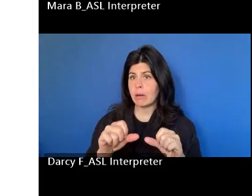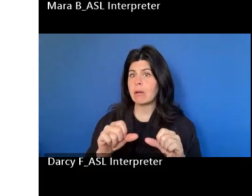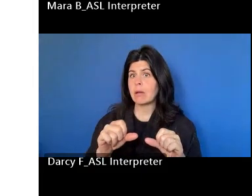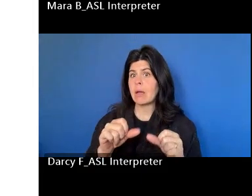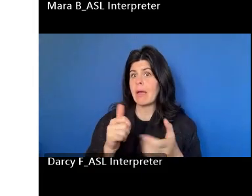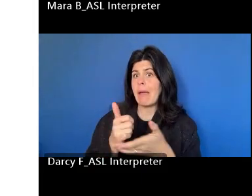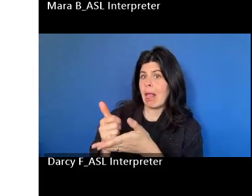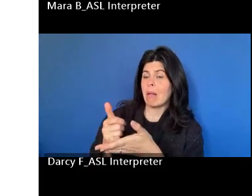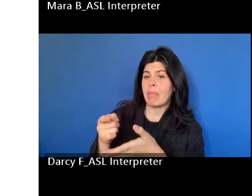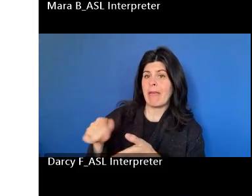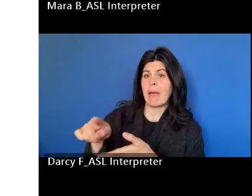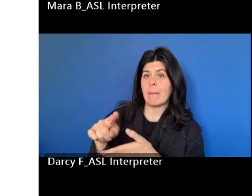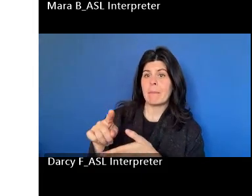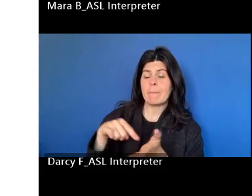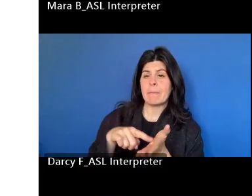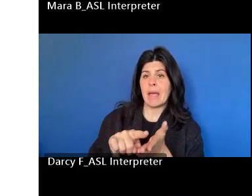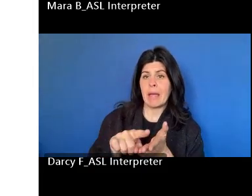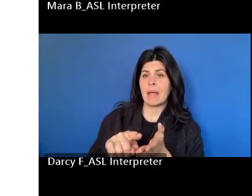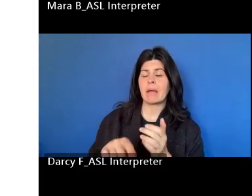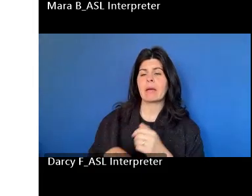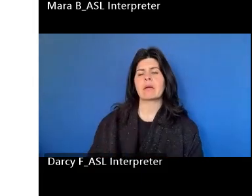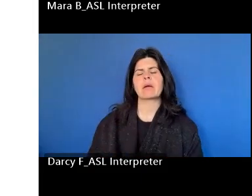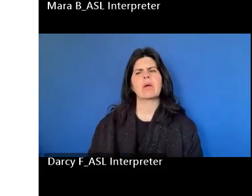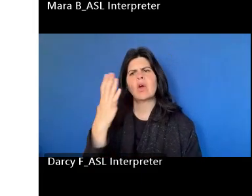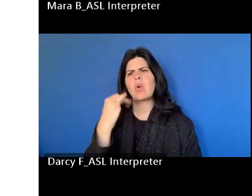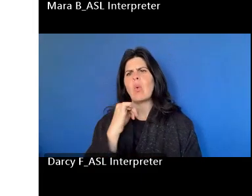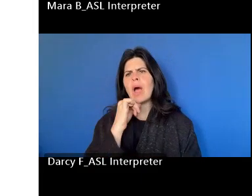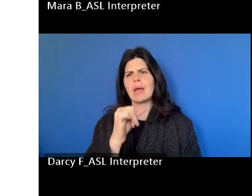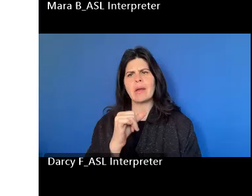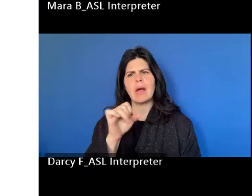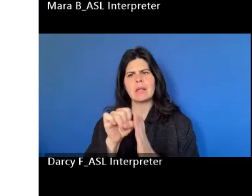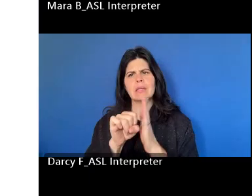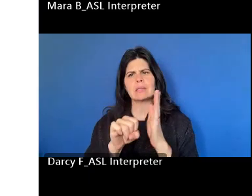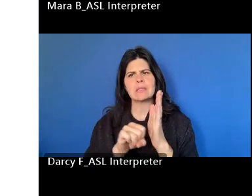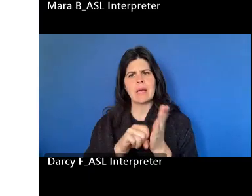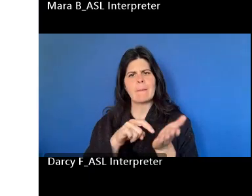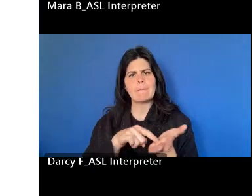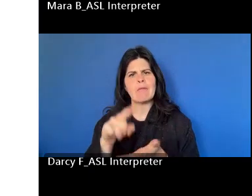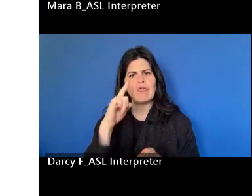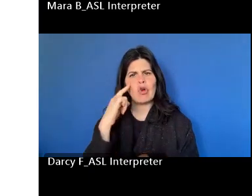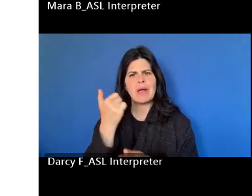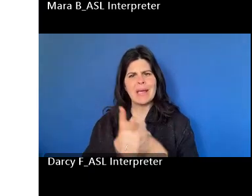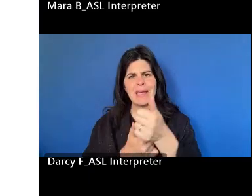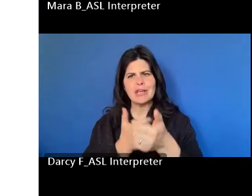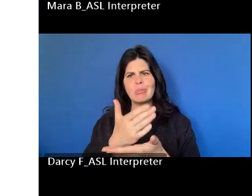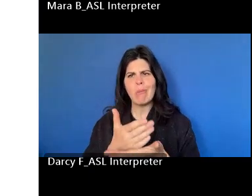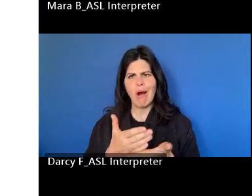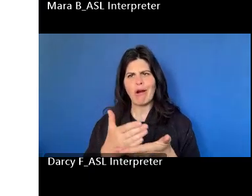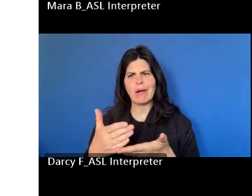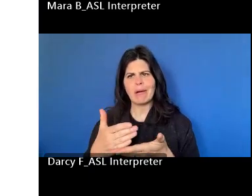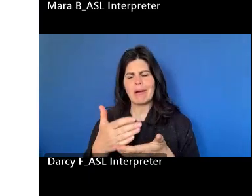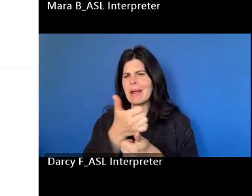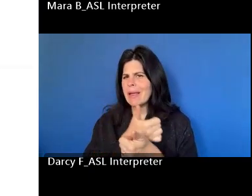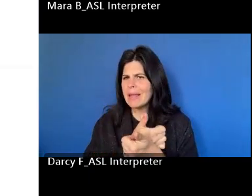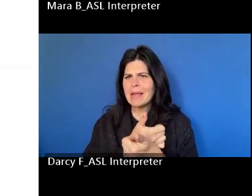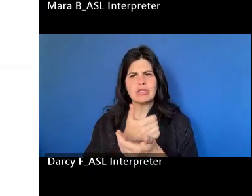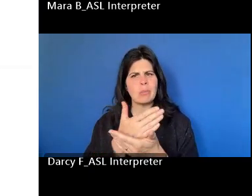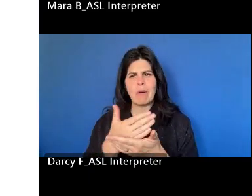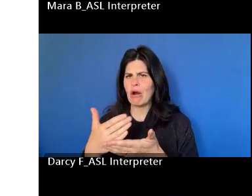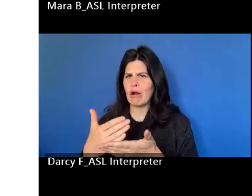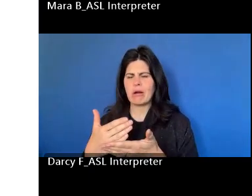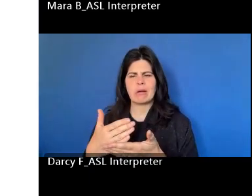it among the rest, then why doesn't the state pay for every part of it for the pilot people, every ounce, anything that's incurring in